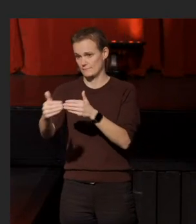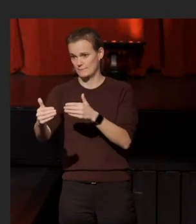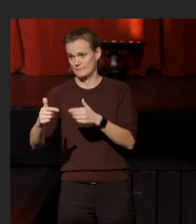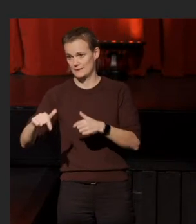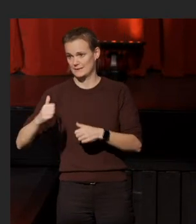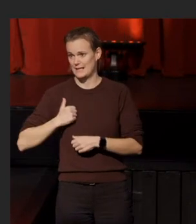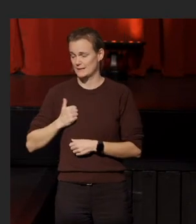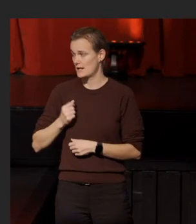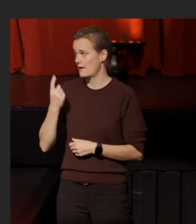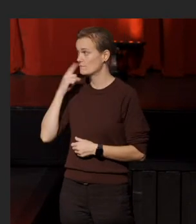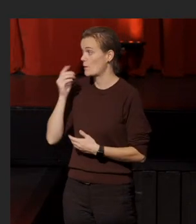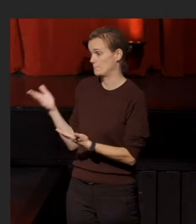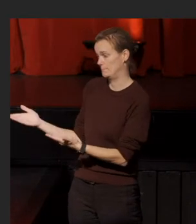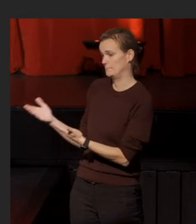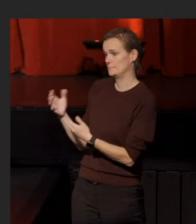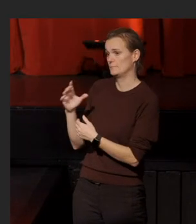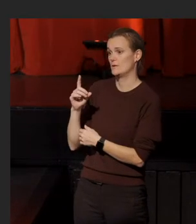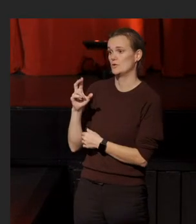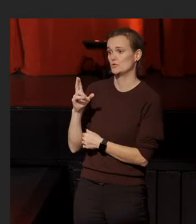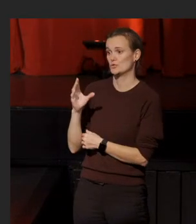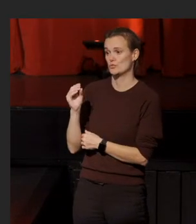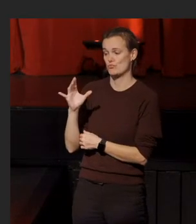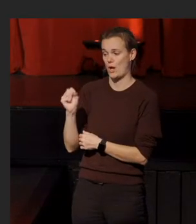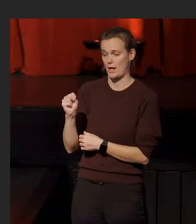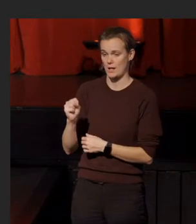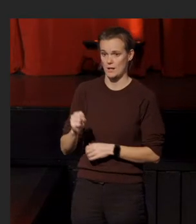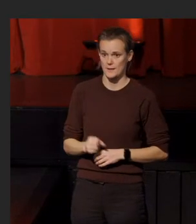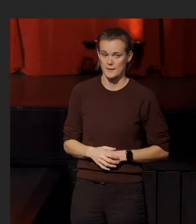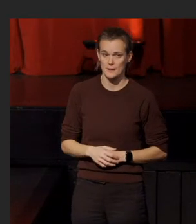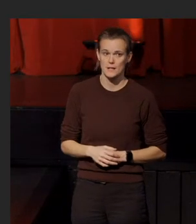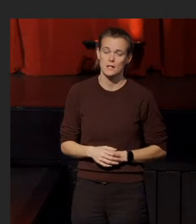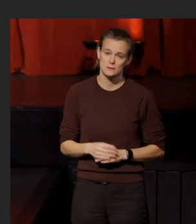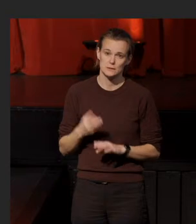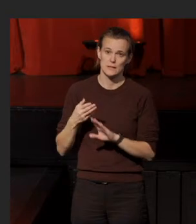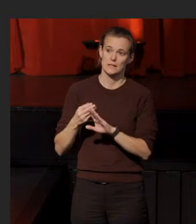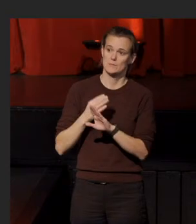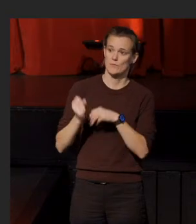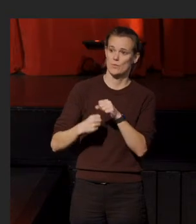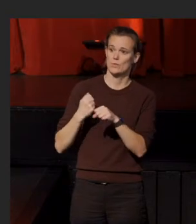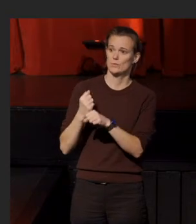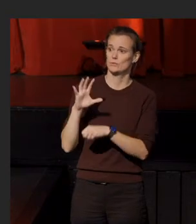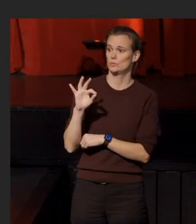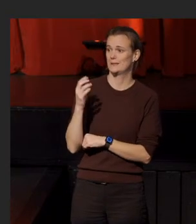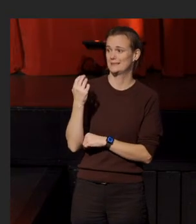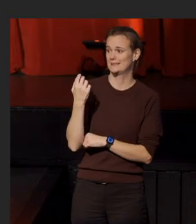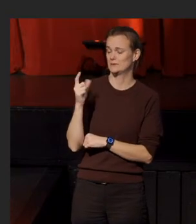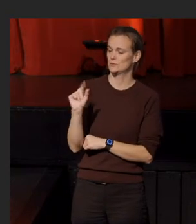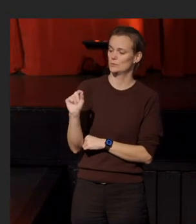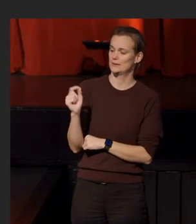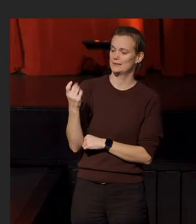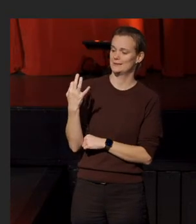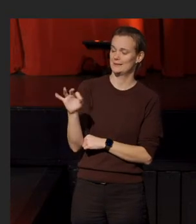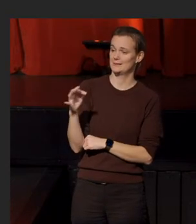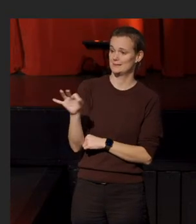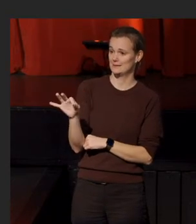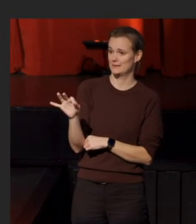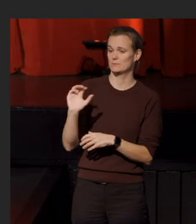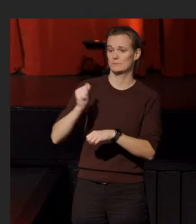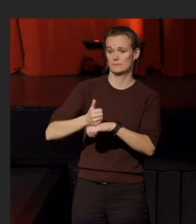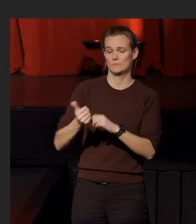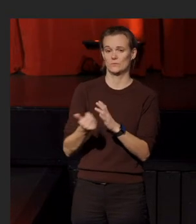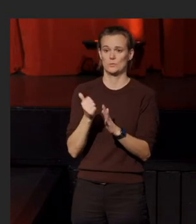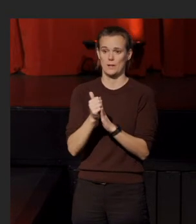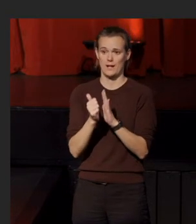Canada, Professor Dubois? Yeah, so ahead of the 2019 election, the Election Modernization Act came into